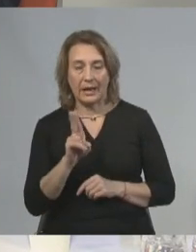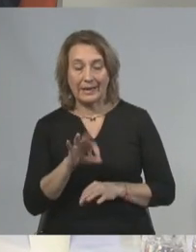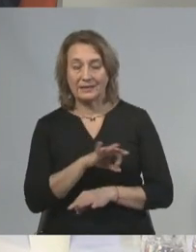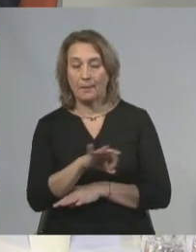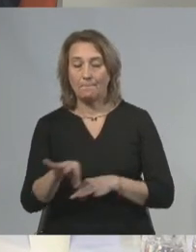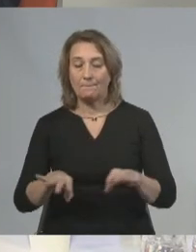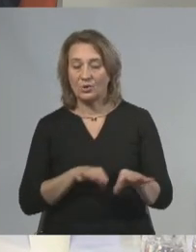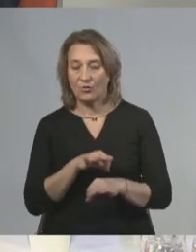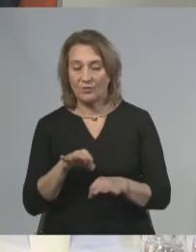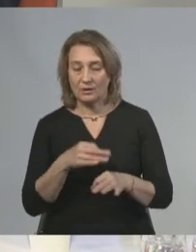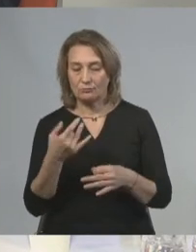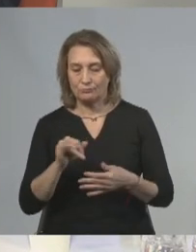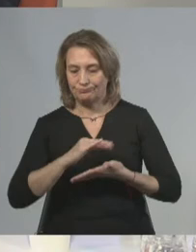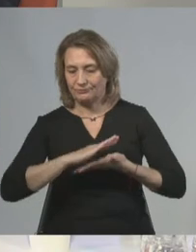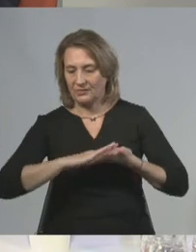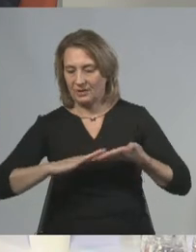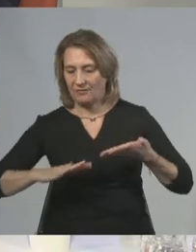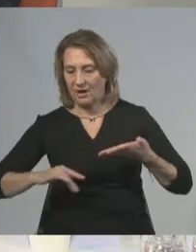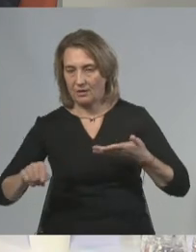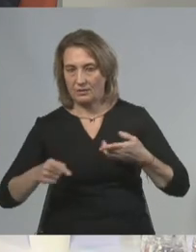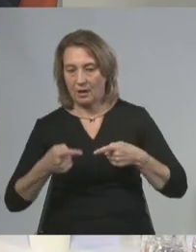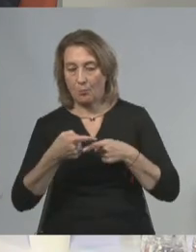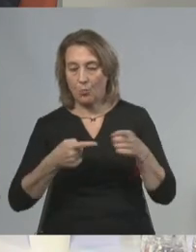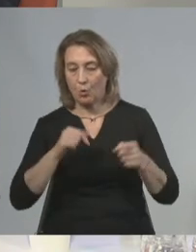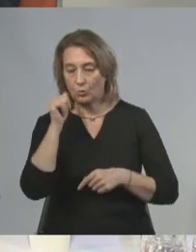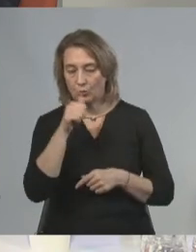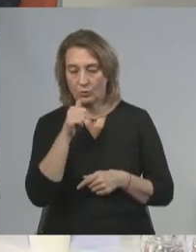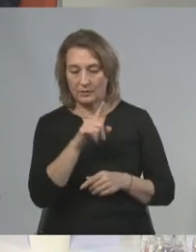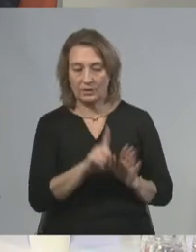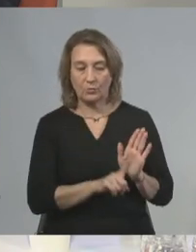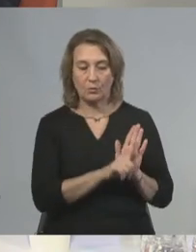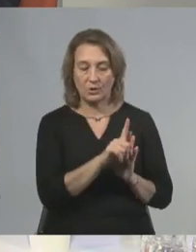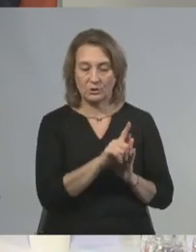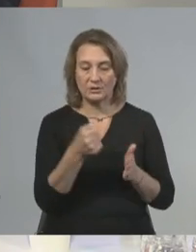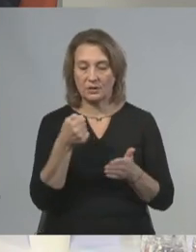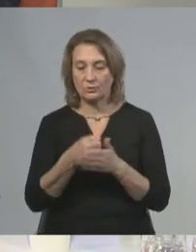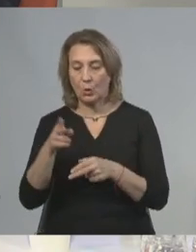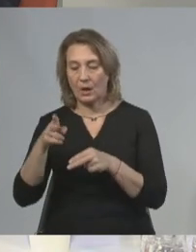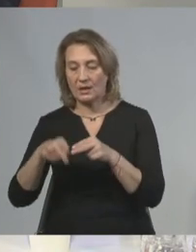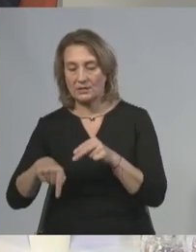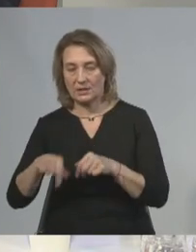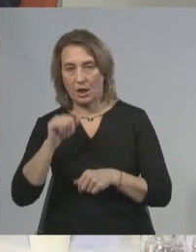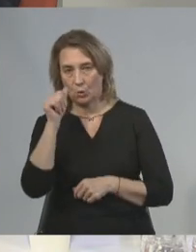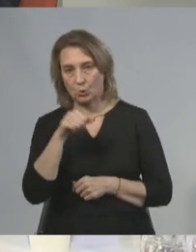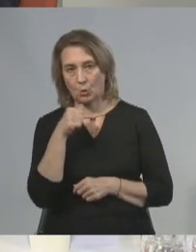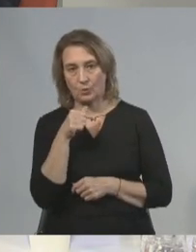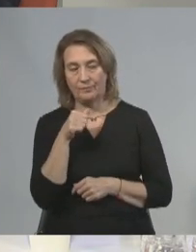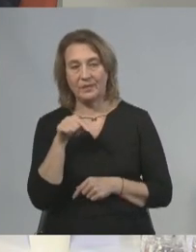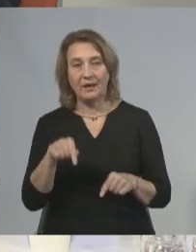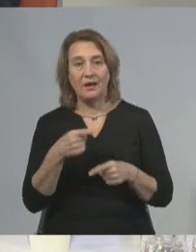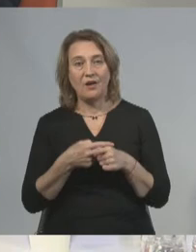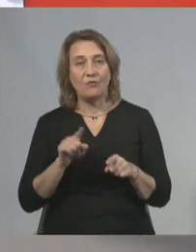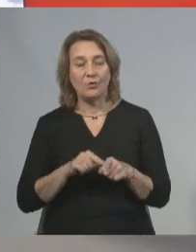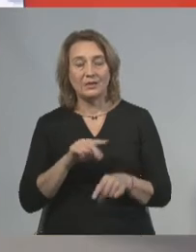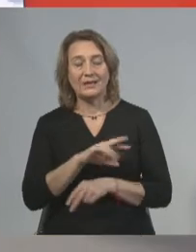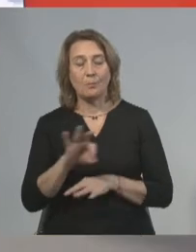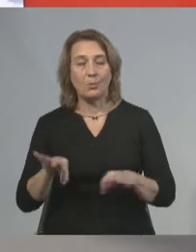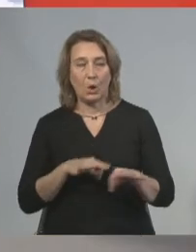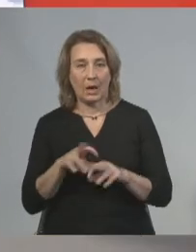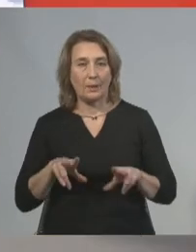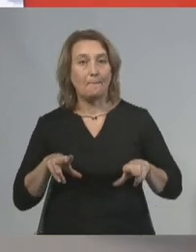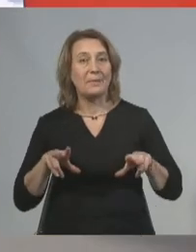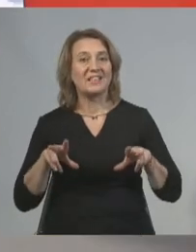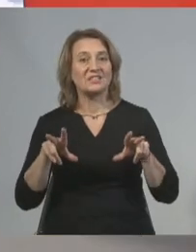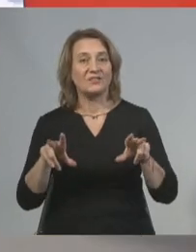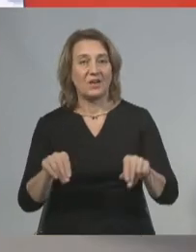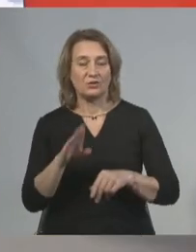course this project started six months ago it started in july and it will last until the end of this